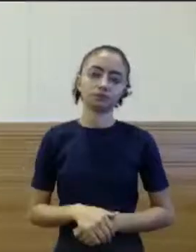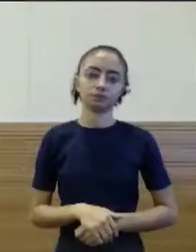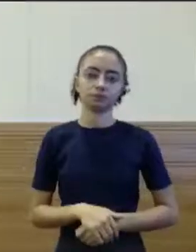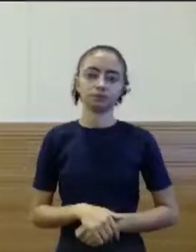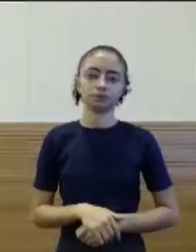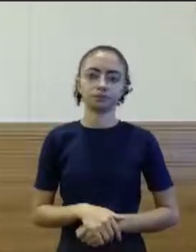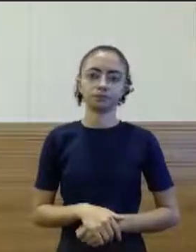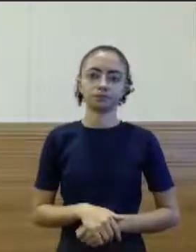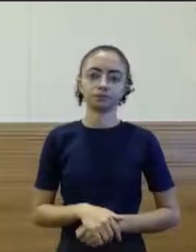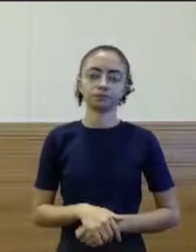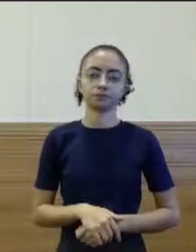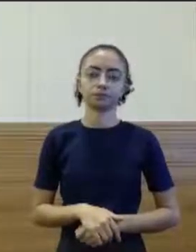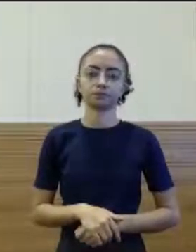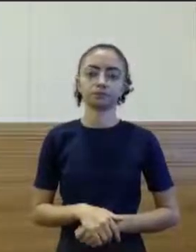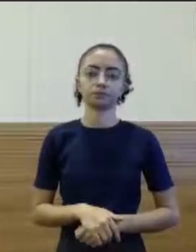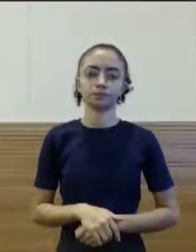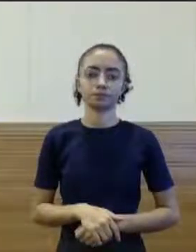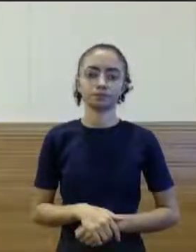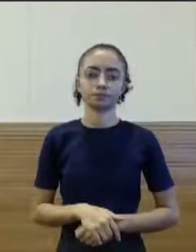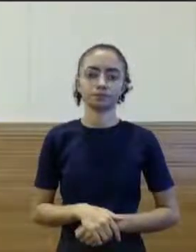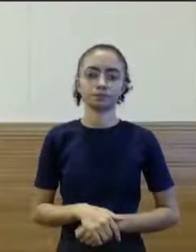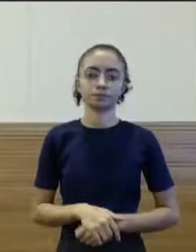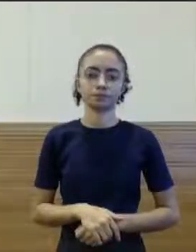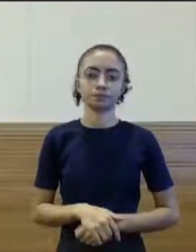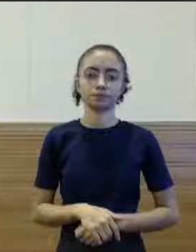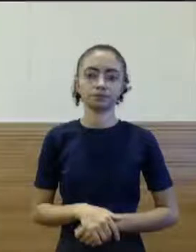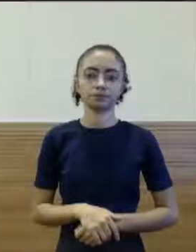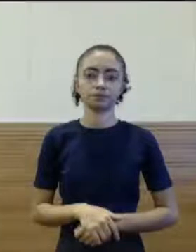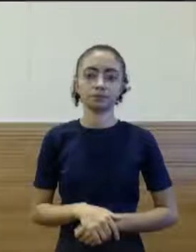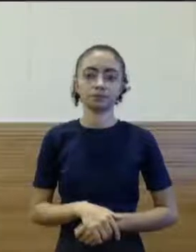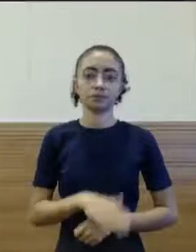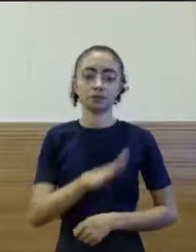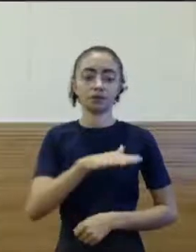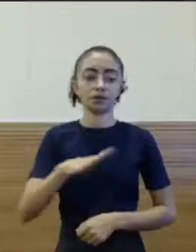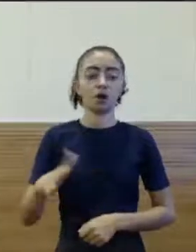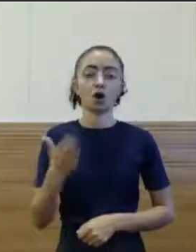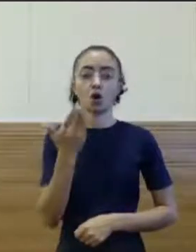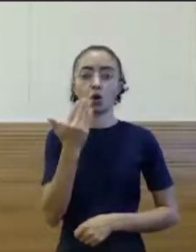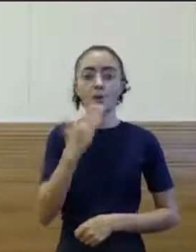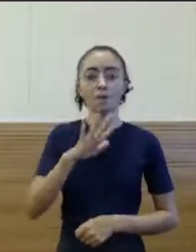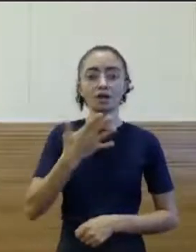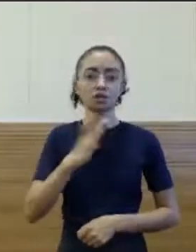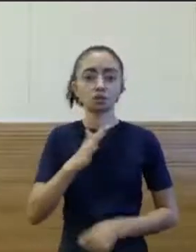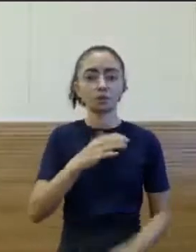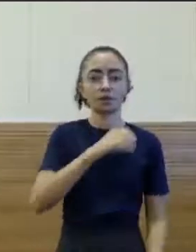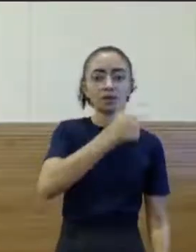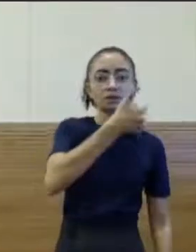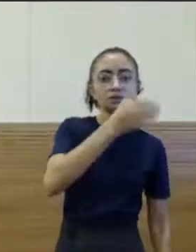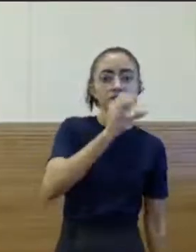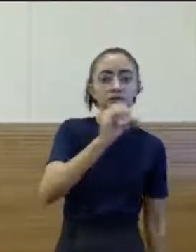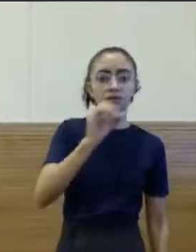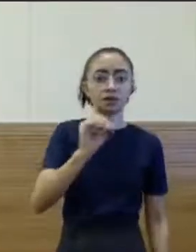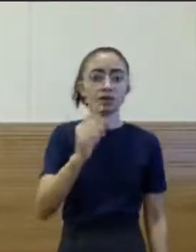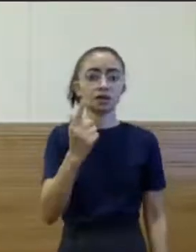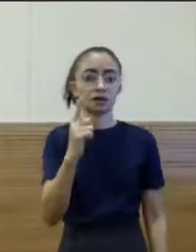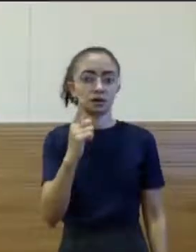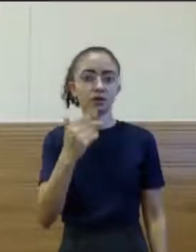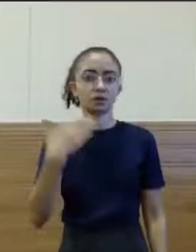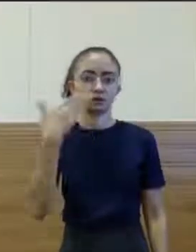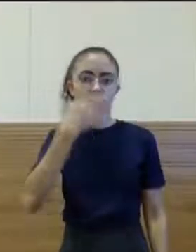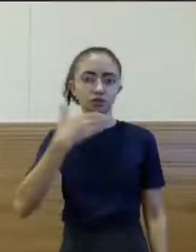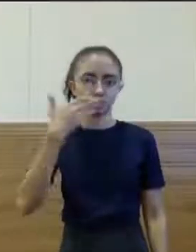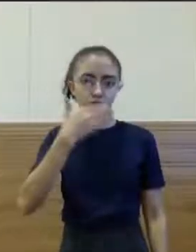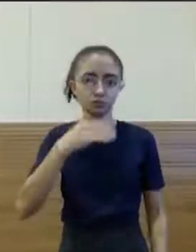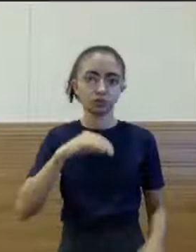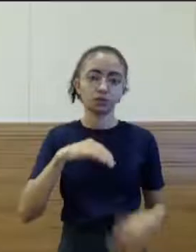100 grams of free sugar, which is double for the recommendation of the adult population, and